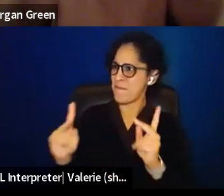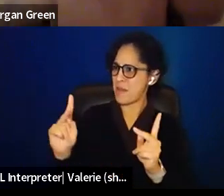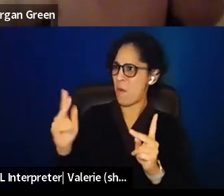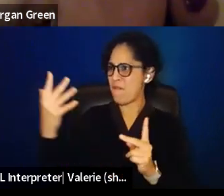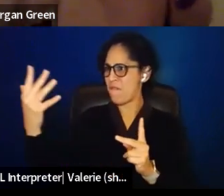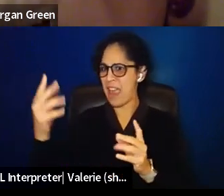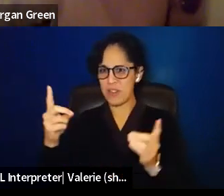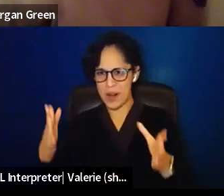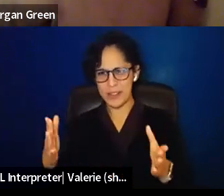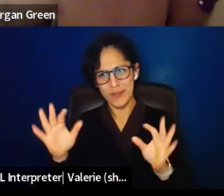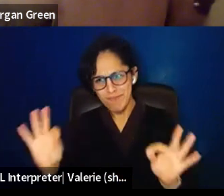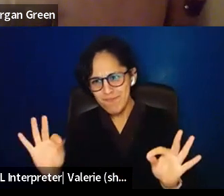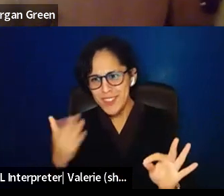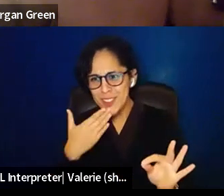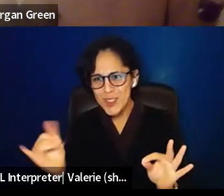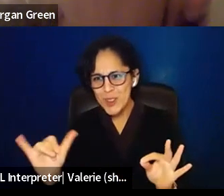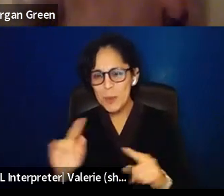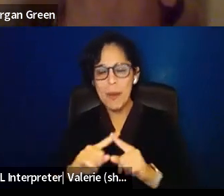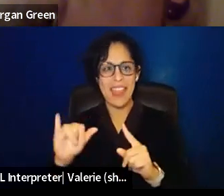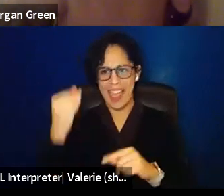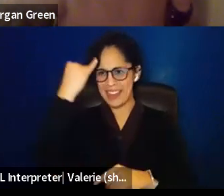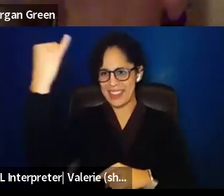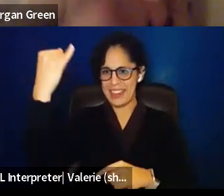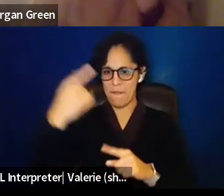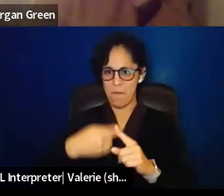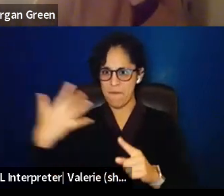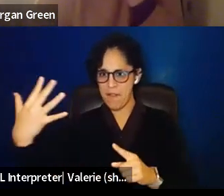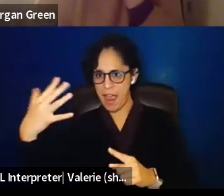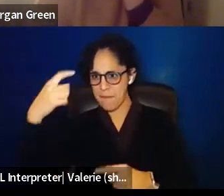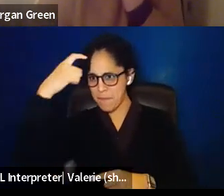the expansive, the ideas in the brain expand.